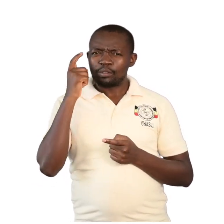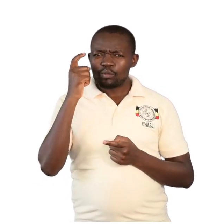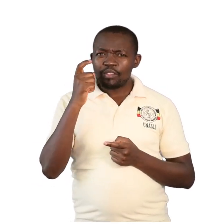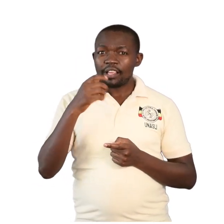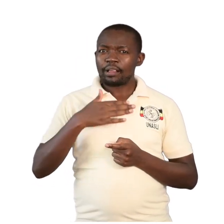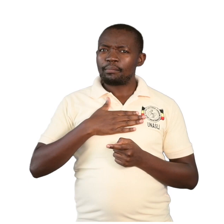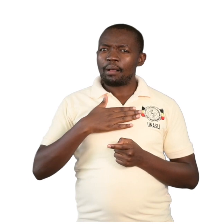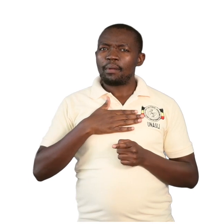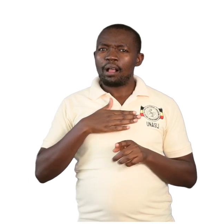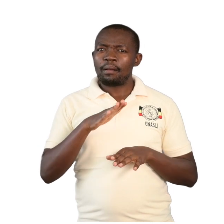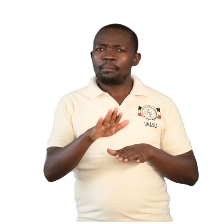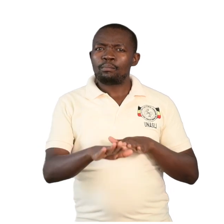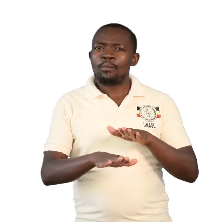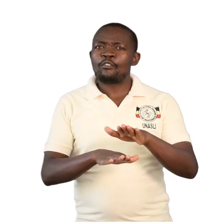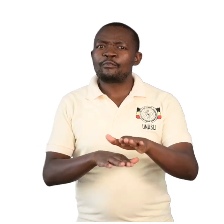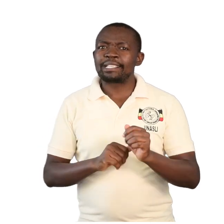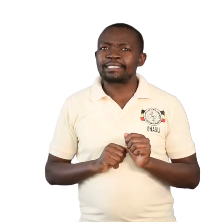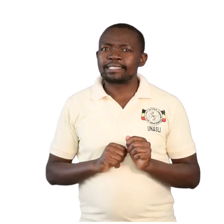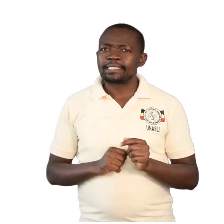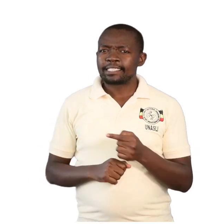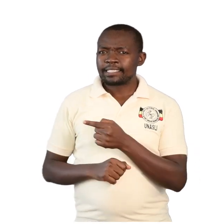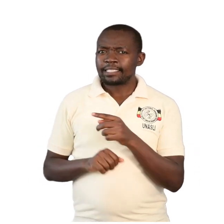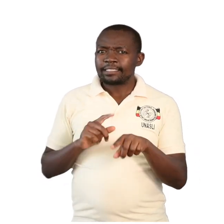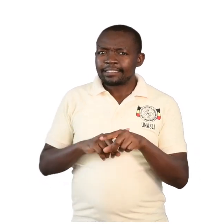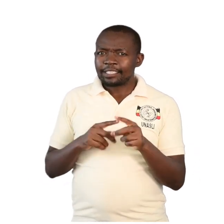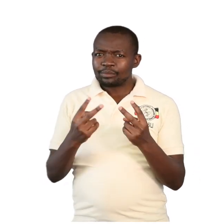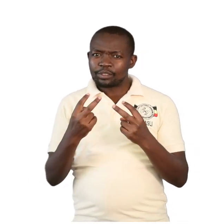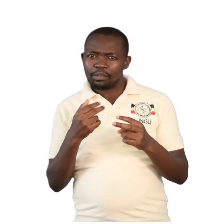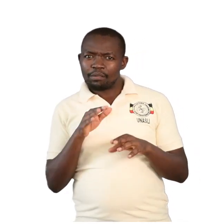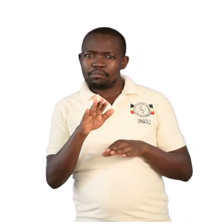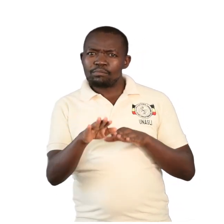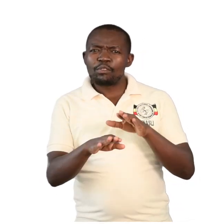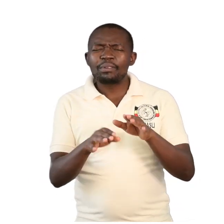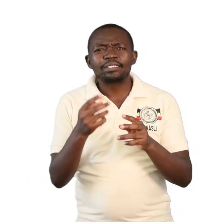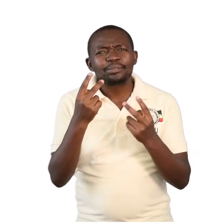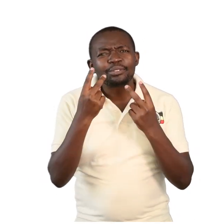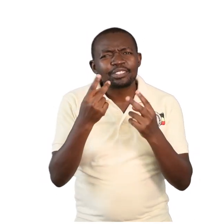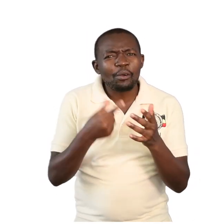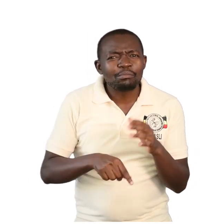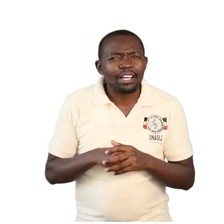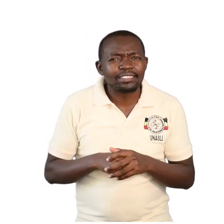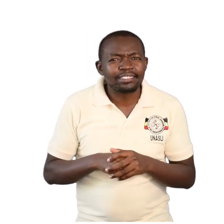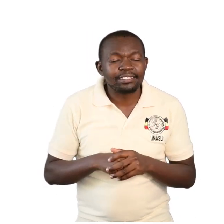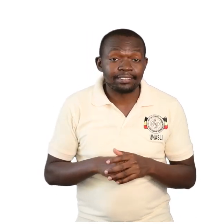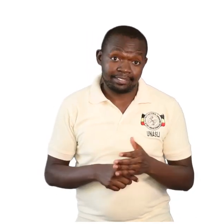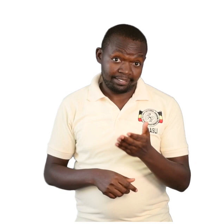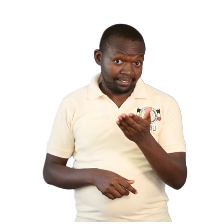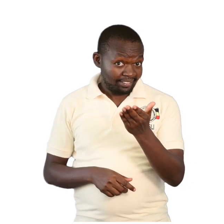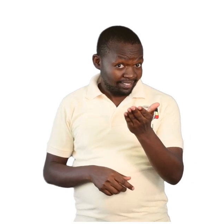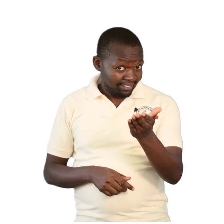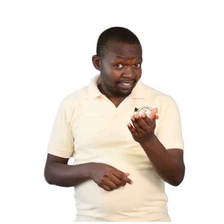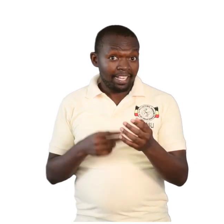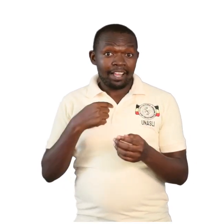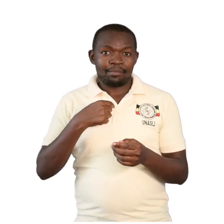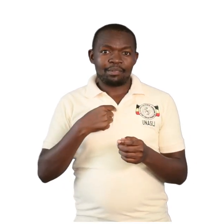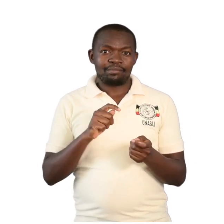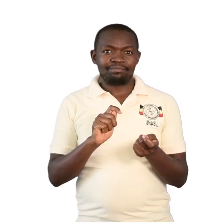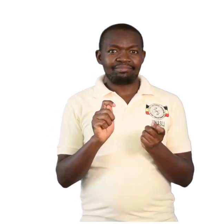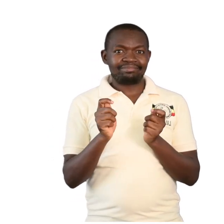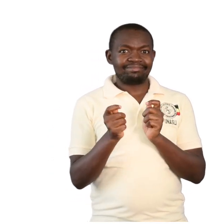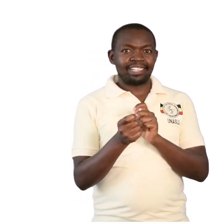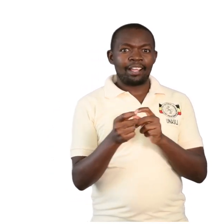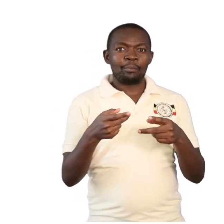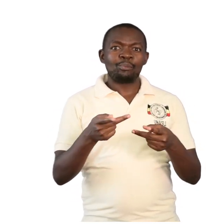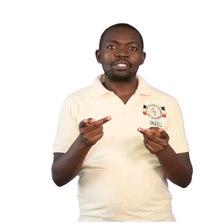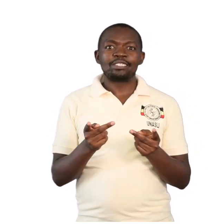my movement? What is that one thing that you have noticed about my movement? Yes, I have changed position